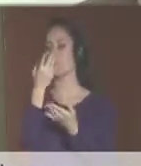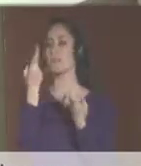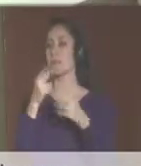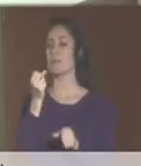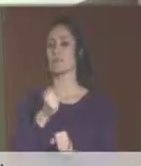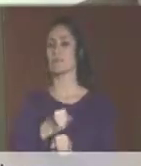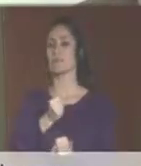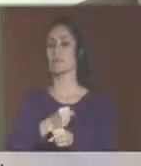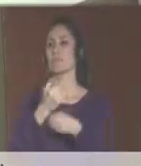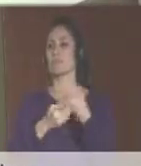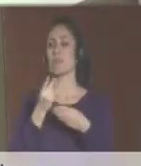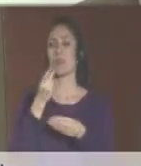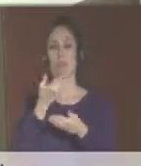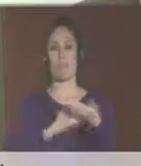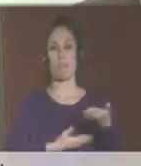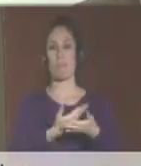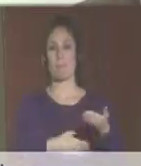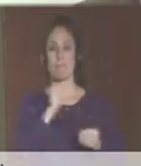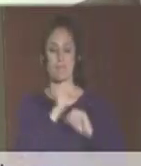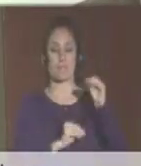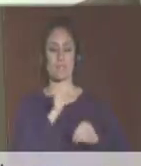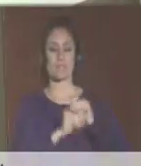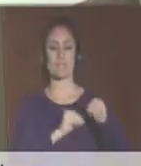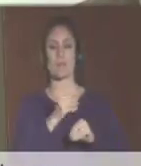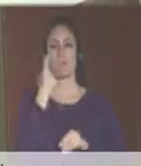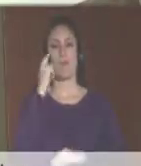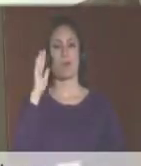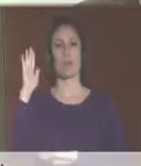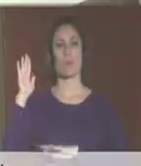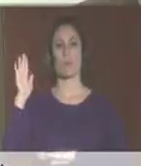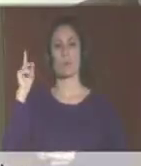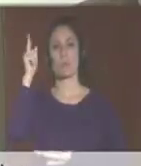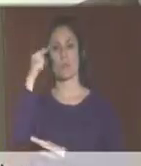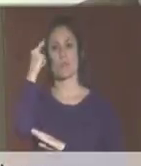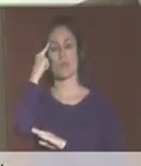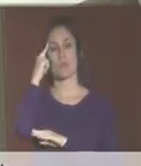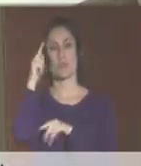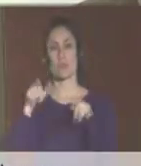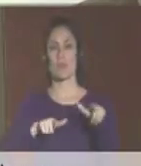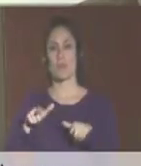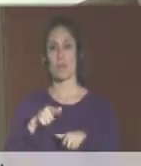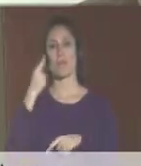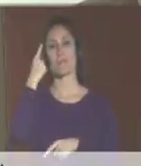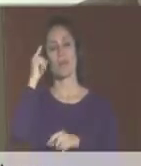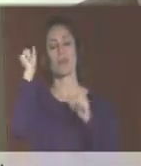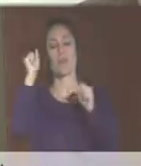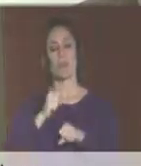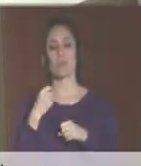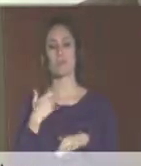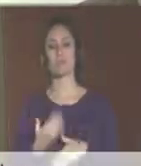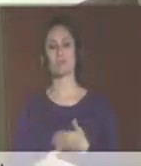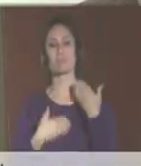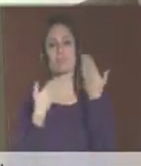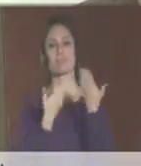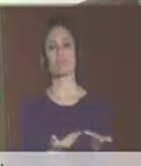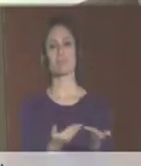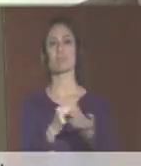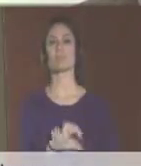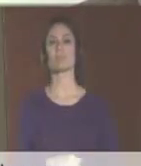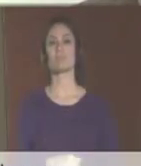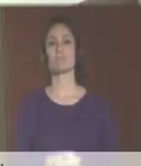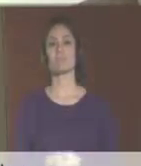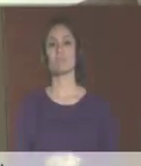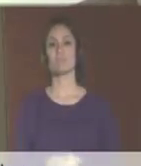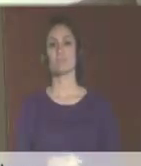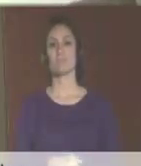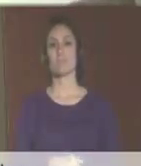you that we are working on the document of the voluntary commitment of local governments